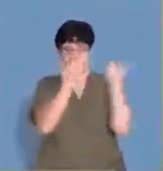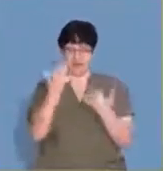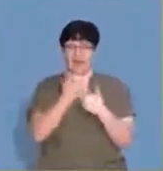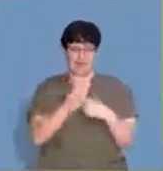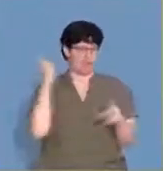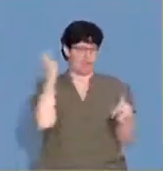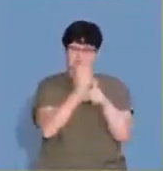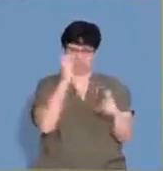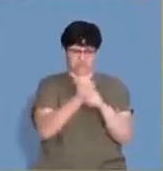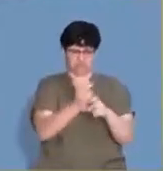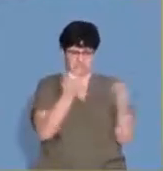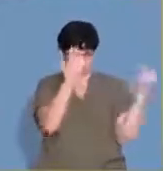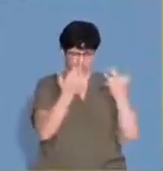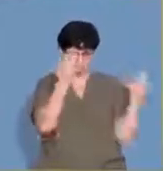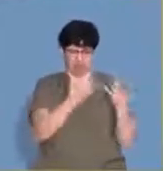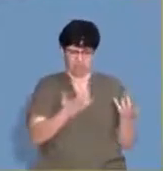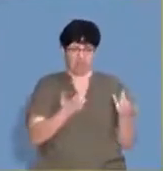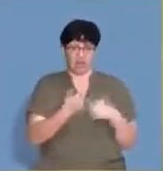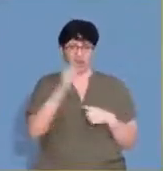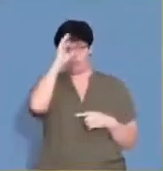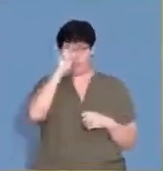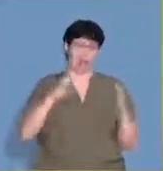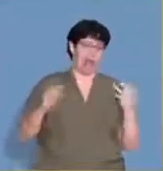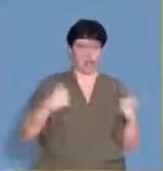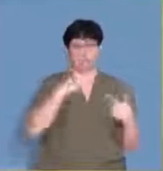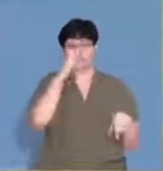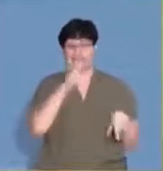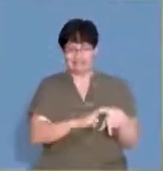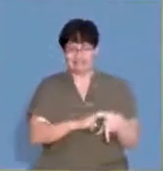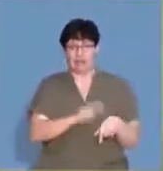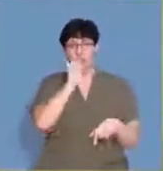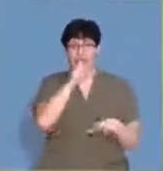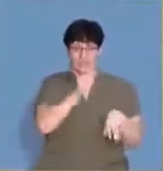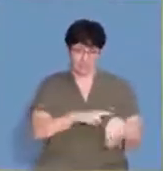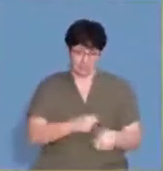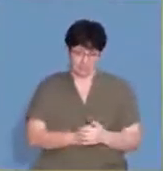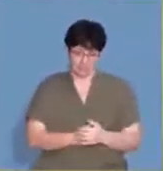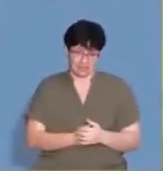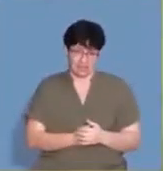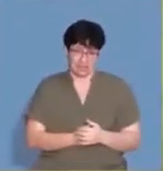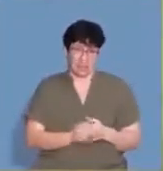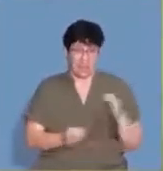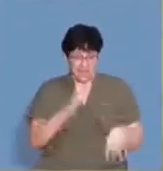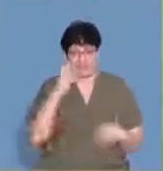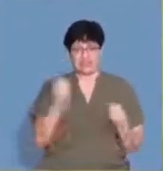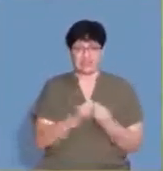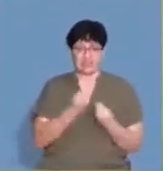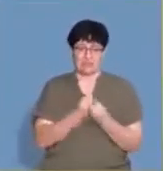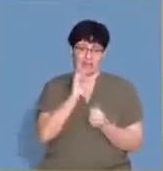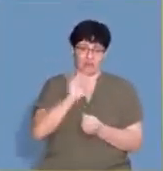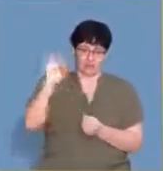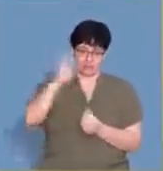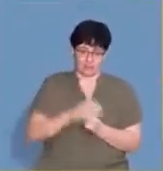this complicated conversions and remembering that I need to convert 3 times if I've got something that's